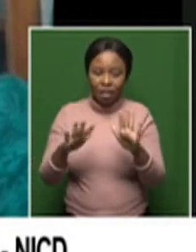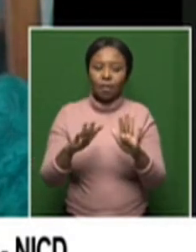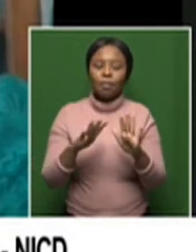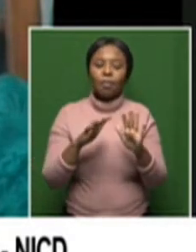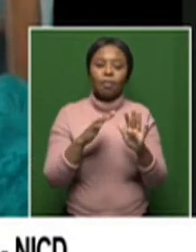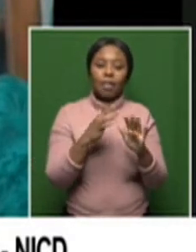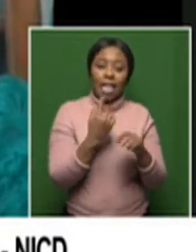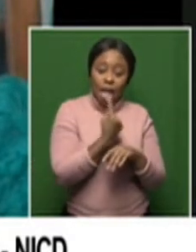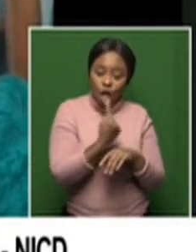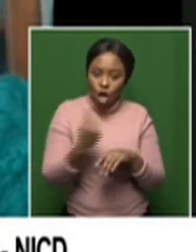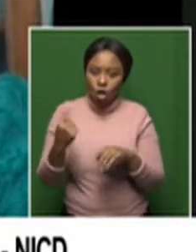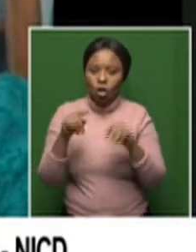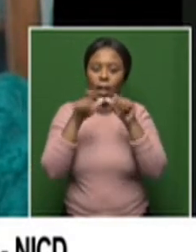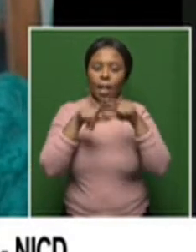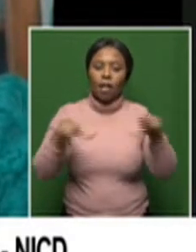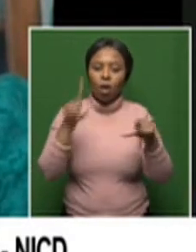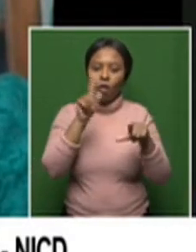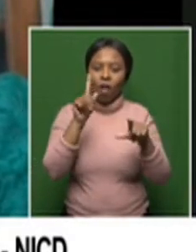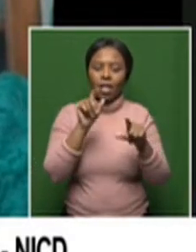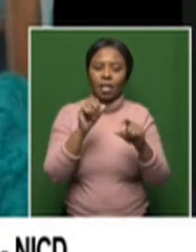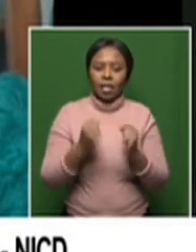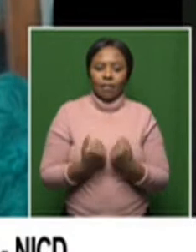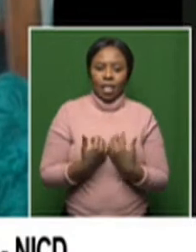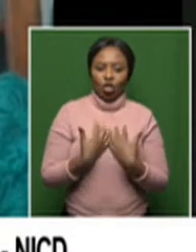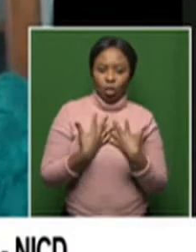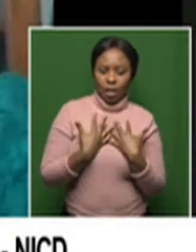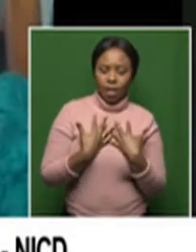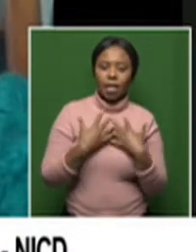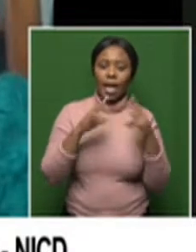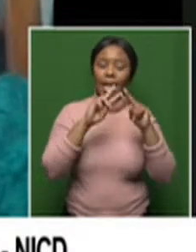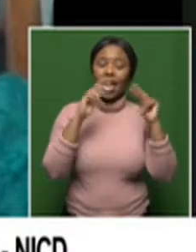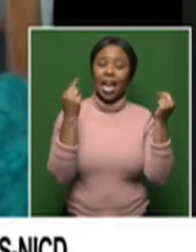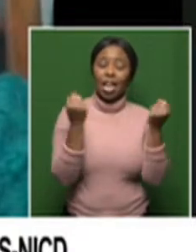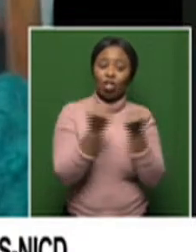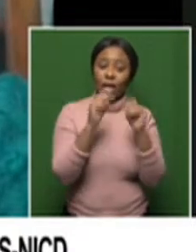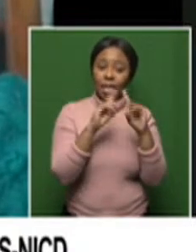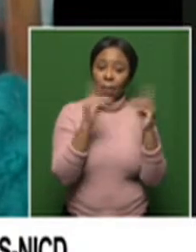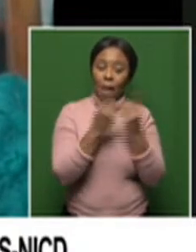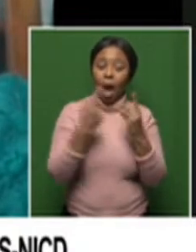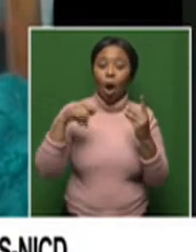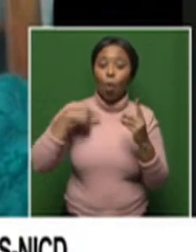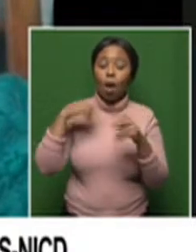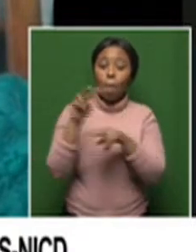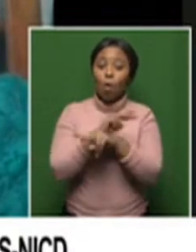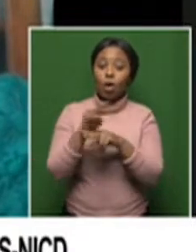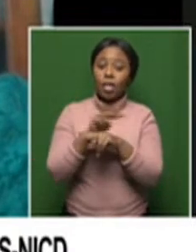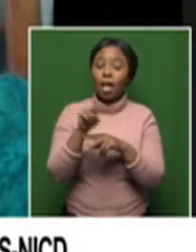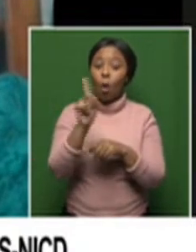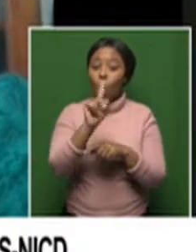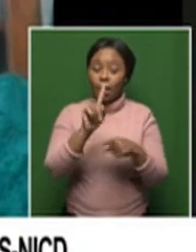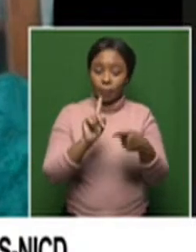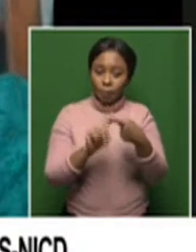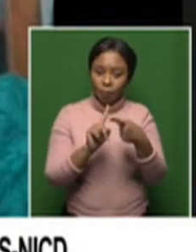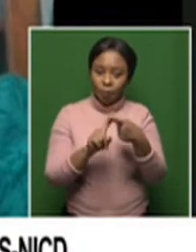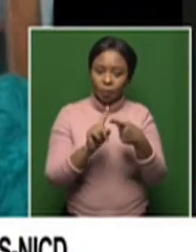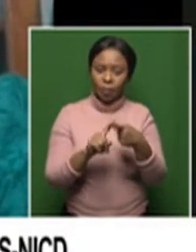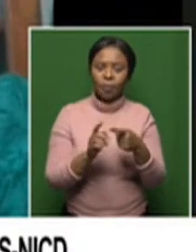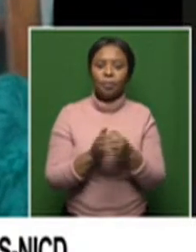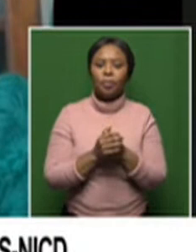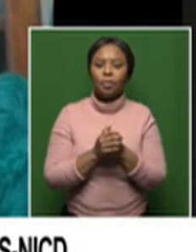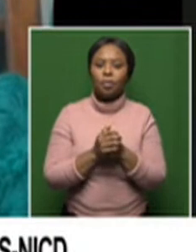of infection. From the department, National Department, we also monitor the following in terms of key parameters